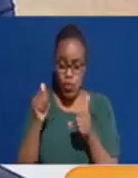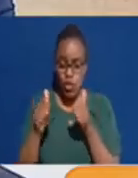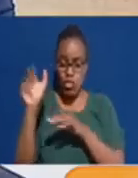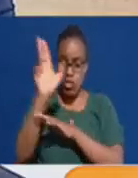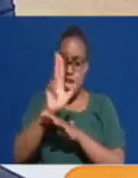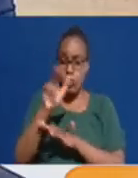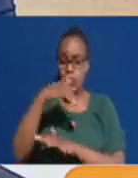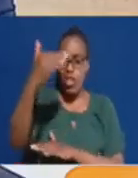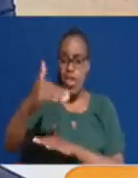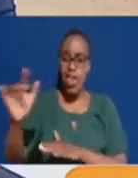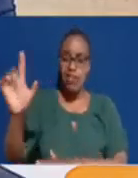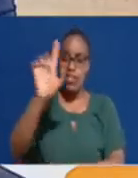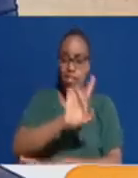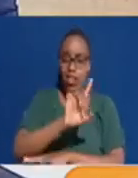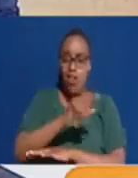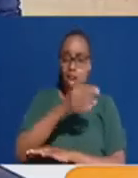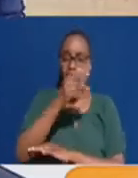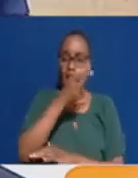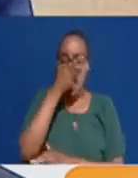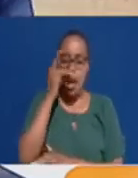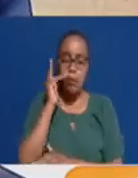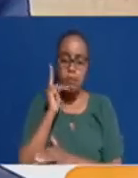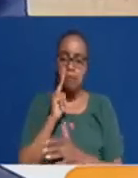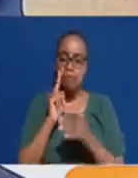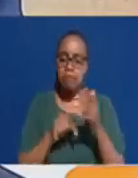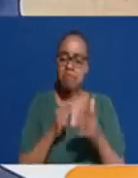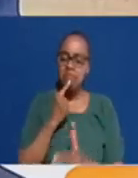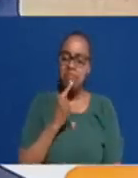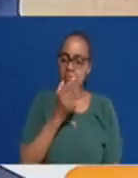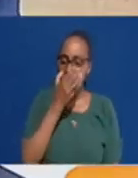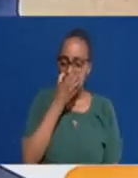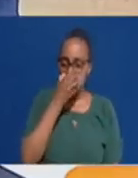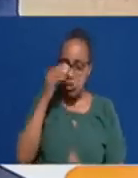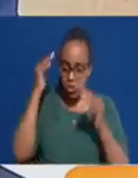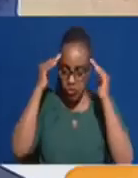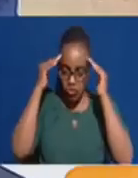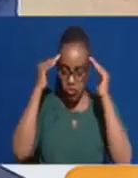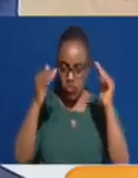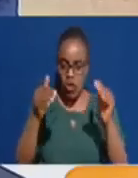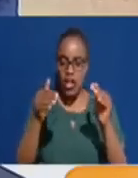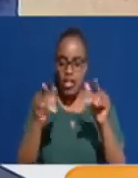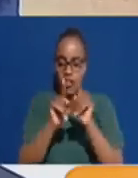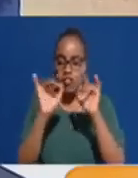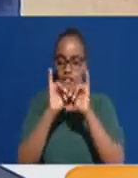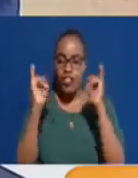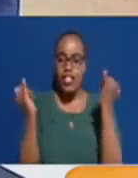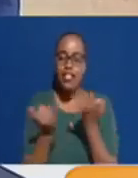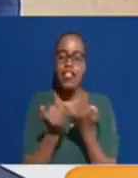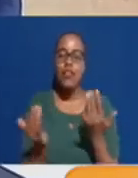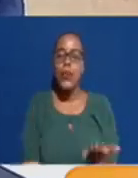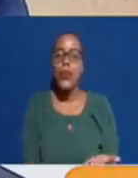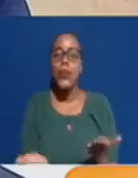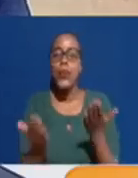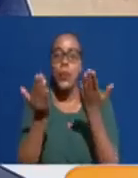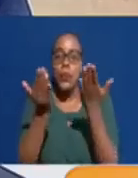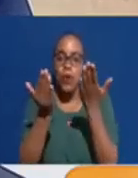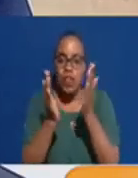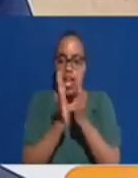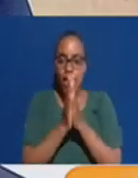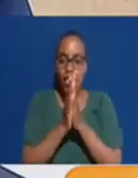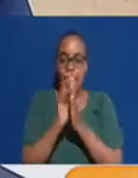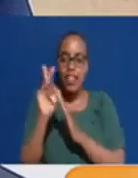Wiper leader Kalonzo Musyoka, the leaders slammed Ruto's focus on the shakeup of institutions at the expense of Kenyans